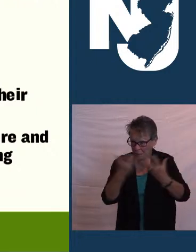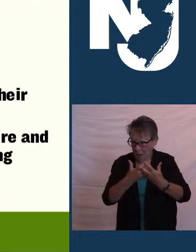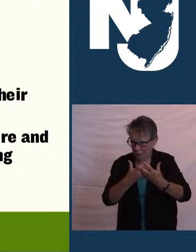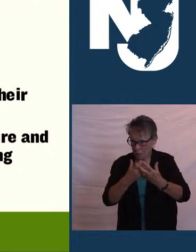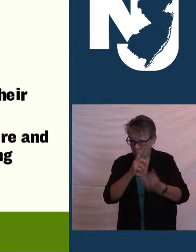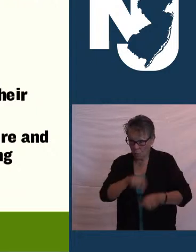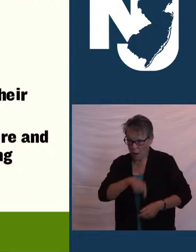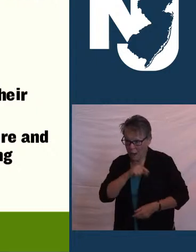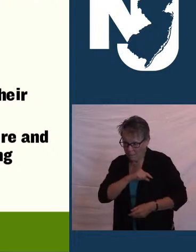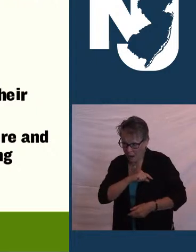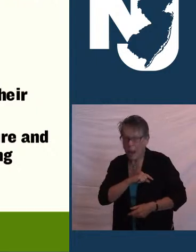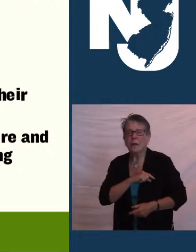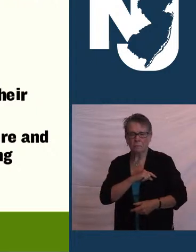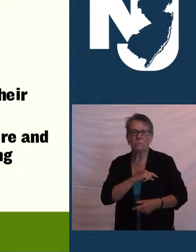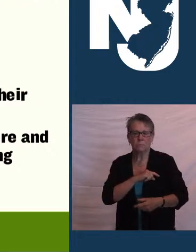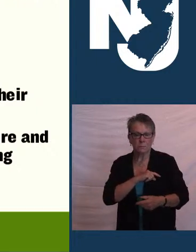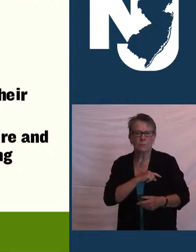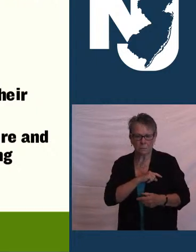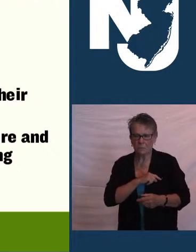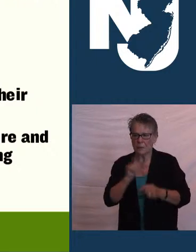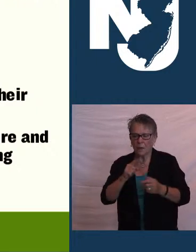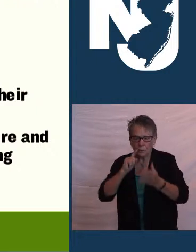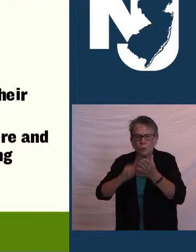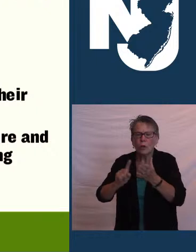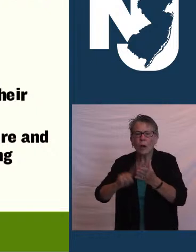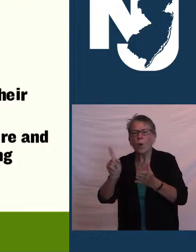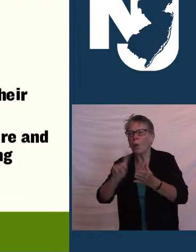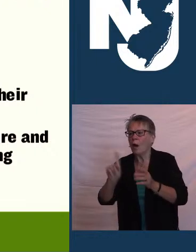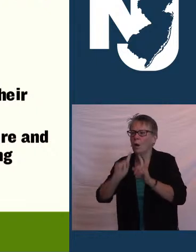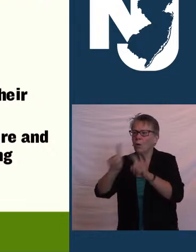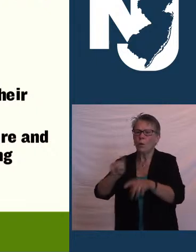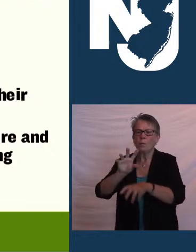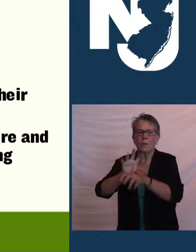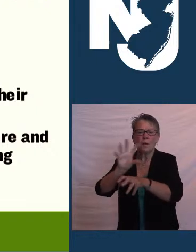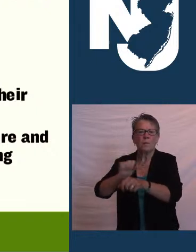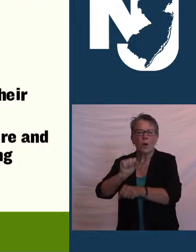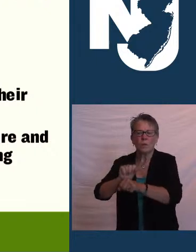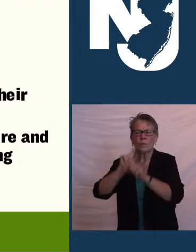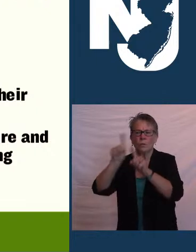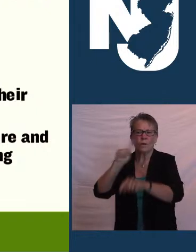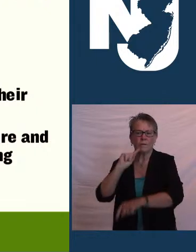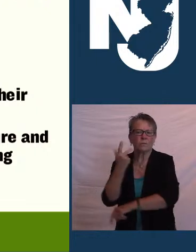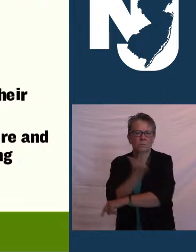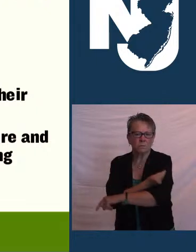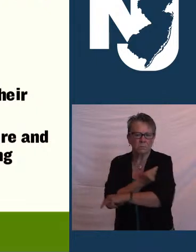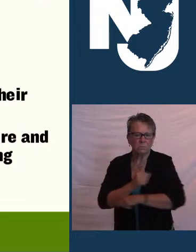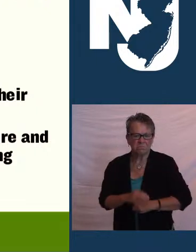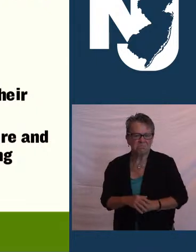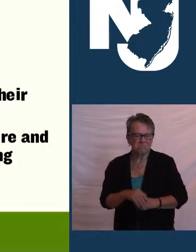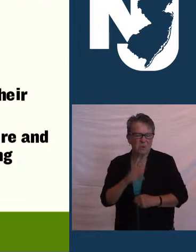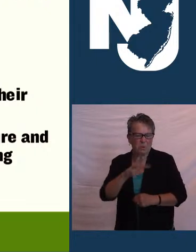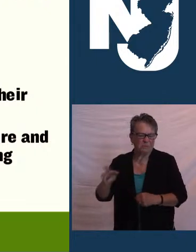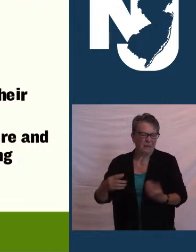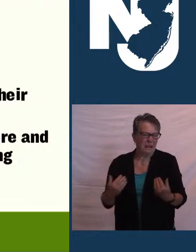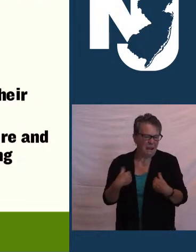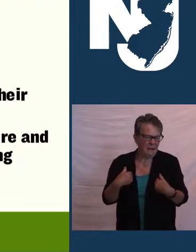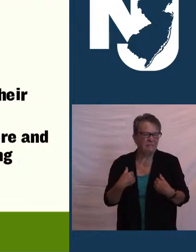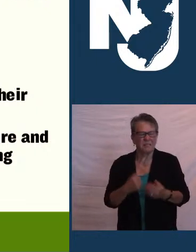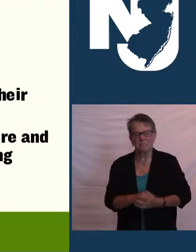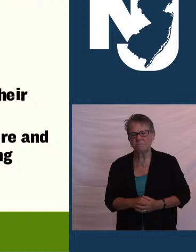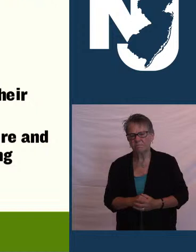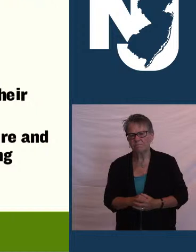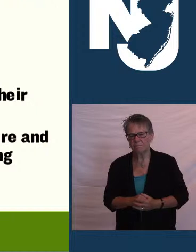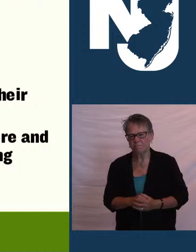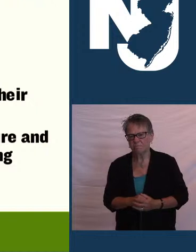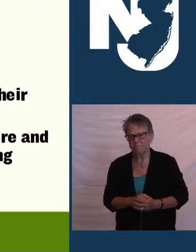covid19.nj.gov/vaccine to find a place near you to get a Pfizer booster. And by the way, this also includes the Gloucester mega site that